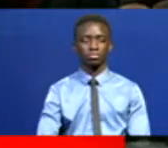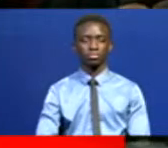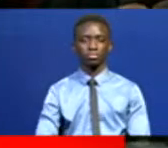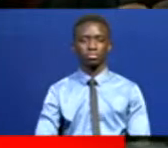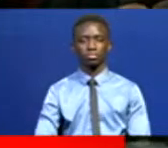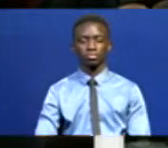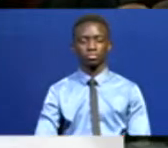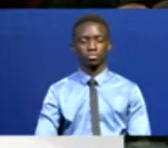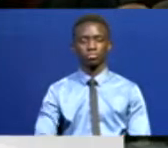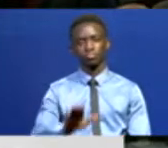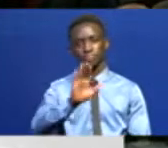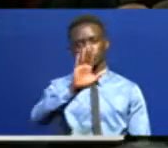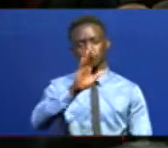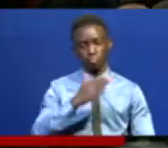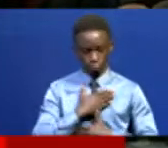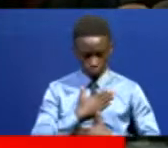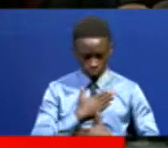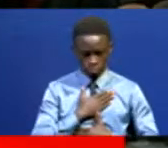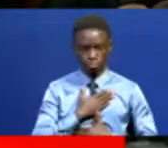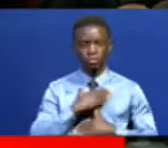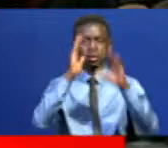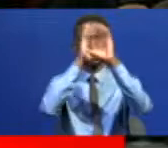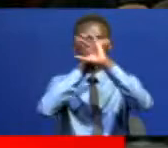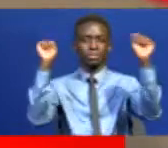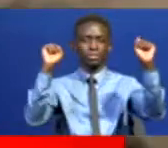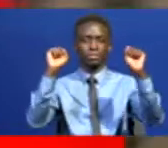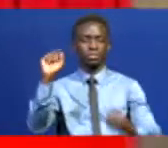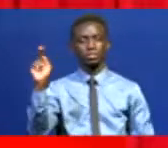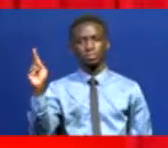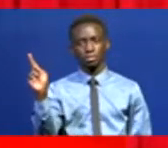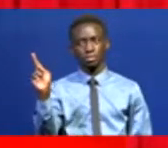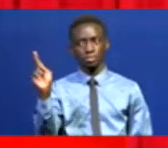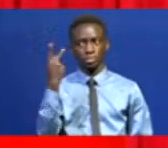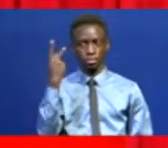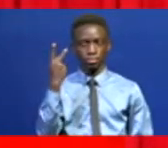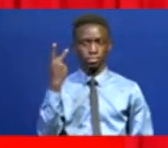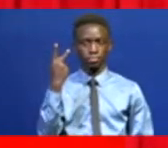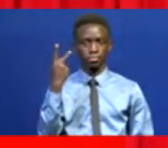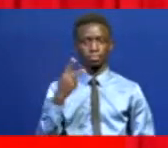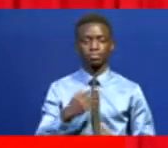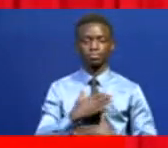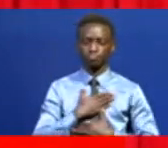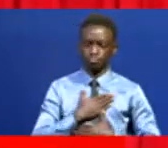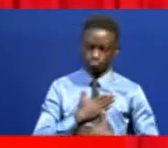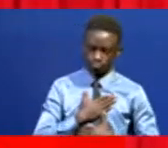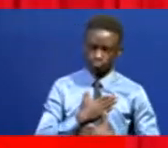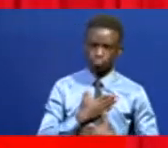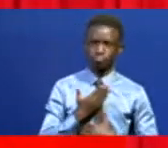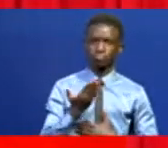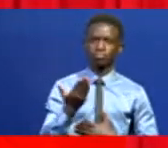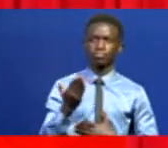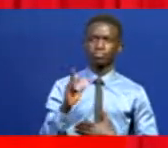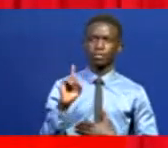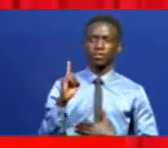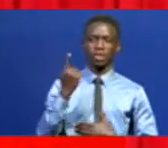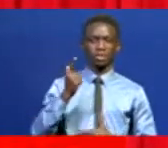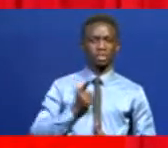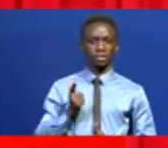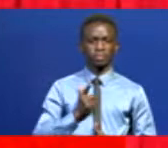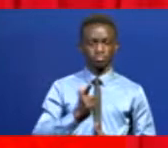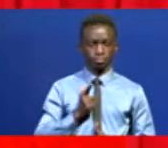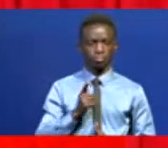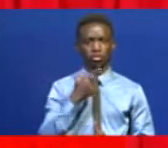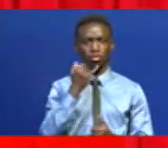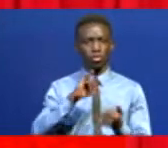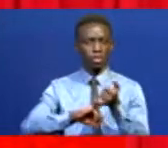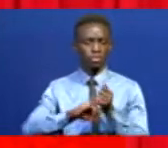Your Excellency, the President of the Republic of Kenya, Our Excellency, the First Lady, Rachel